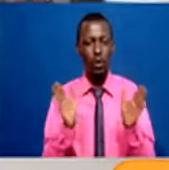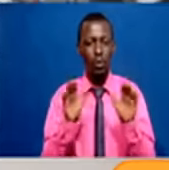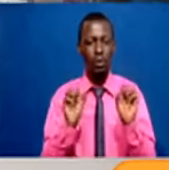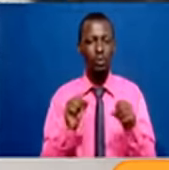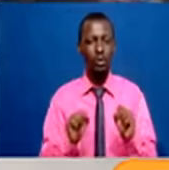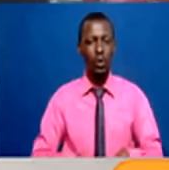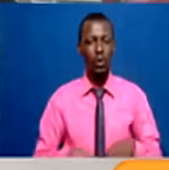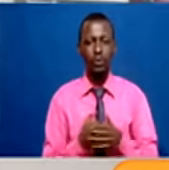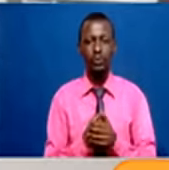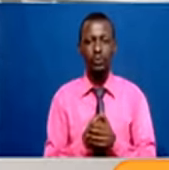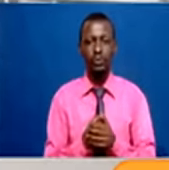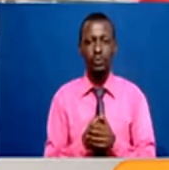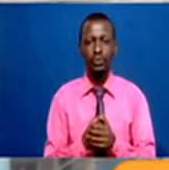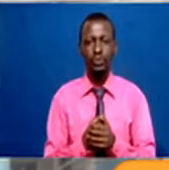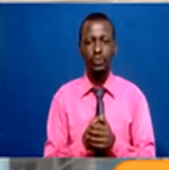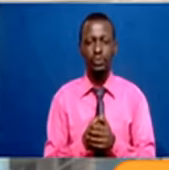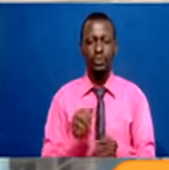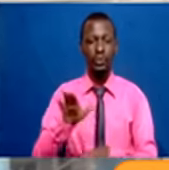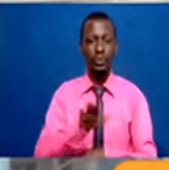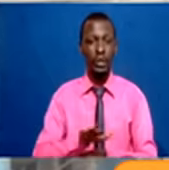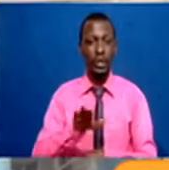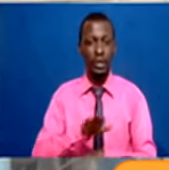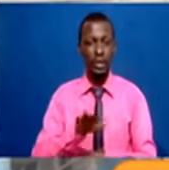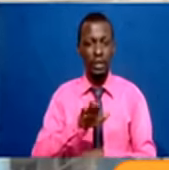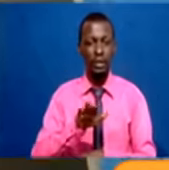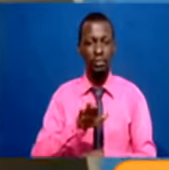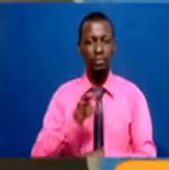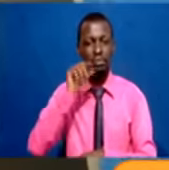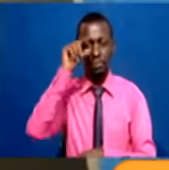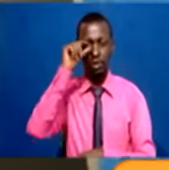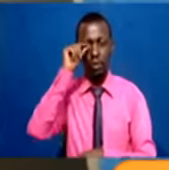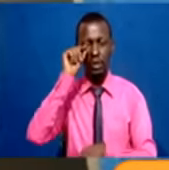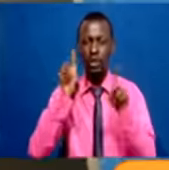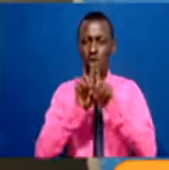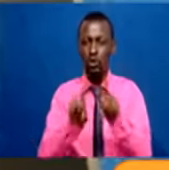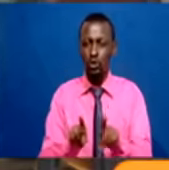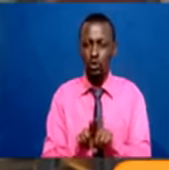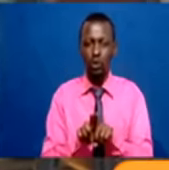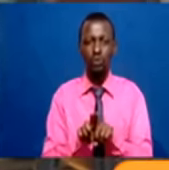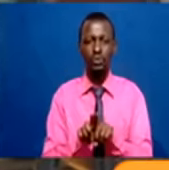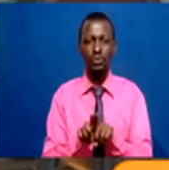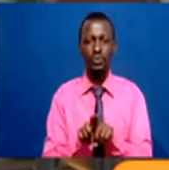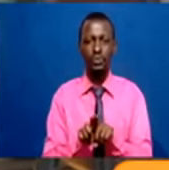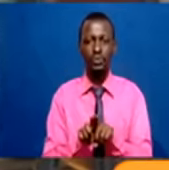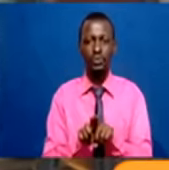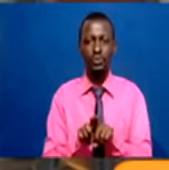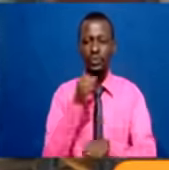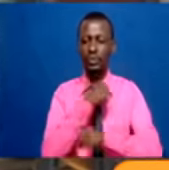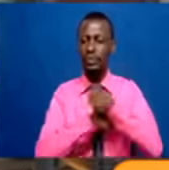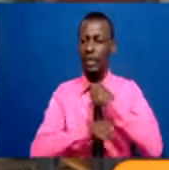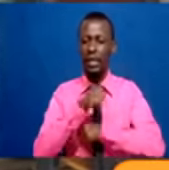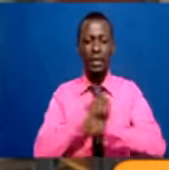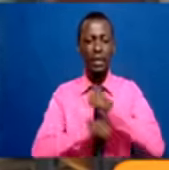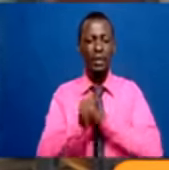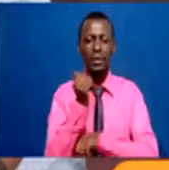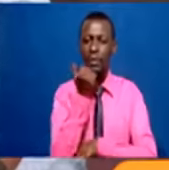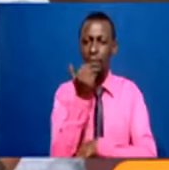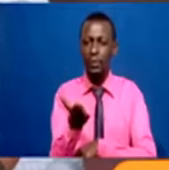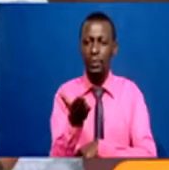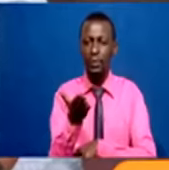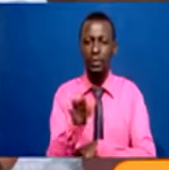Similar scenes were witnessed at the company's booking offices in Mombasa, where there was more activity at the